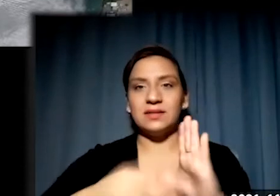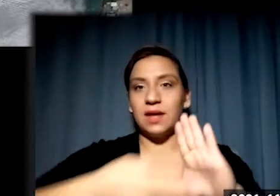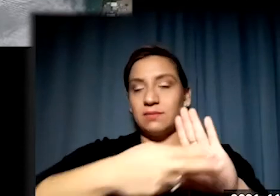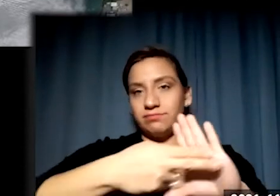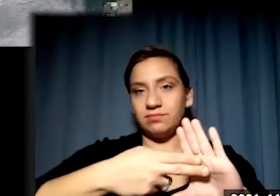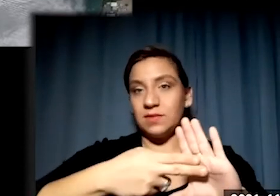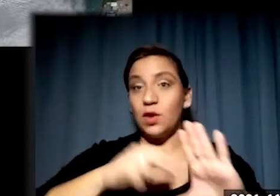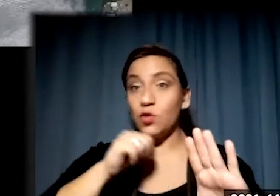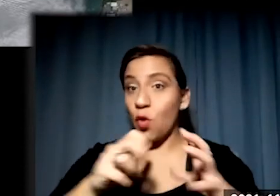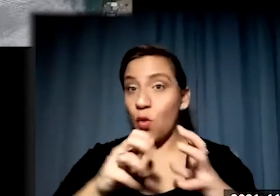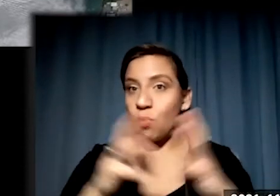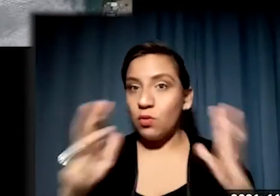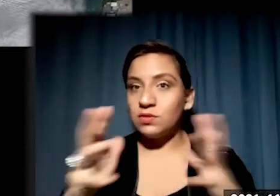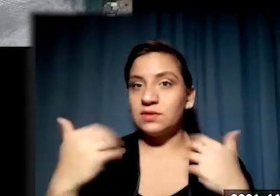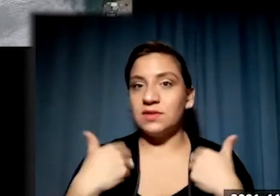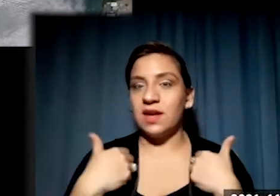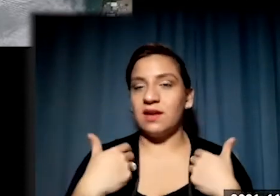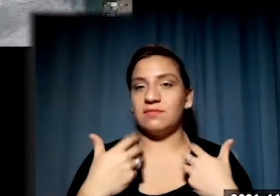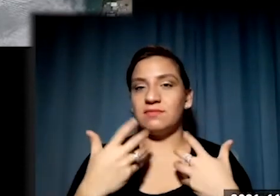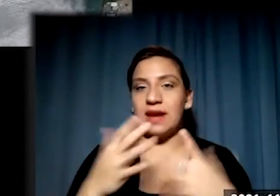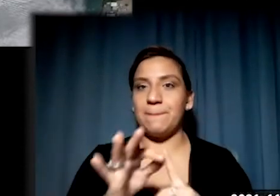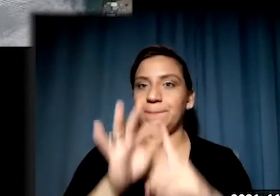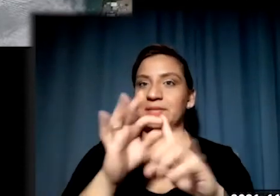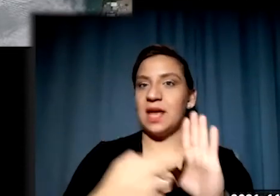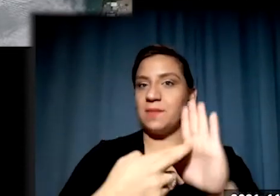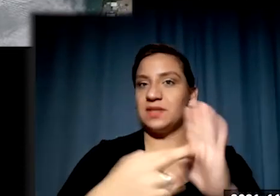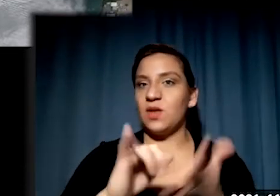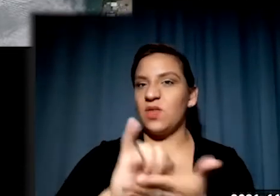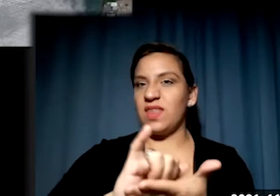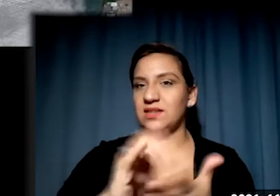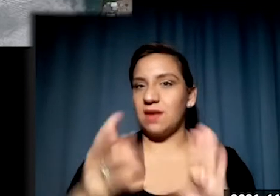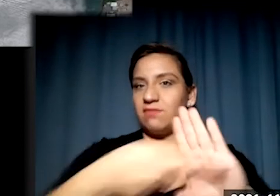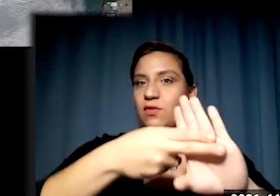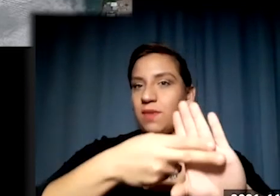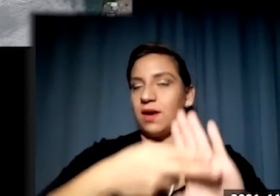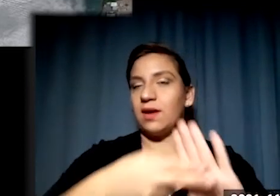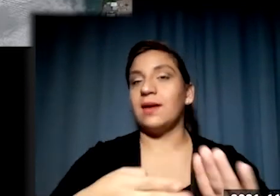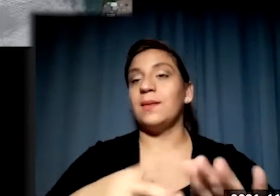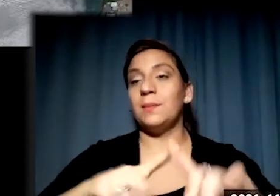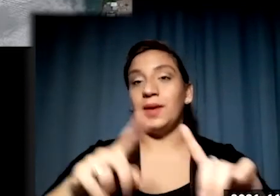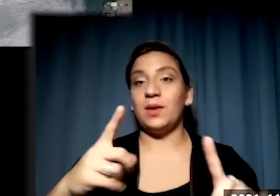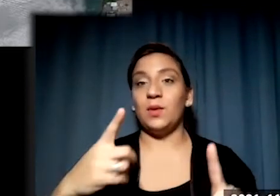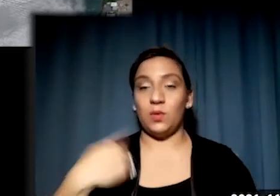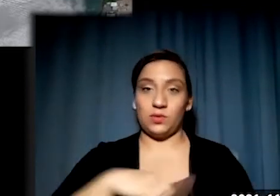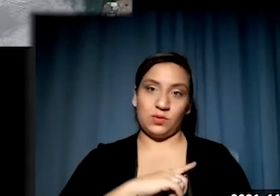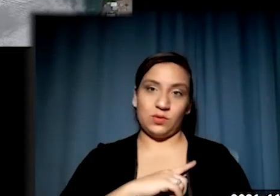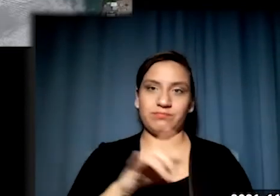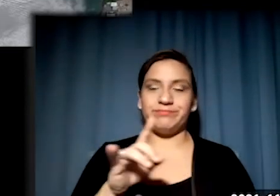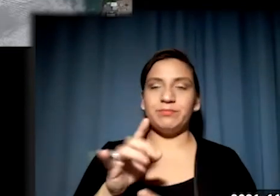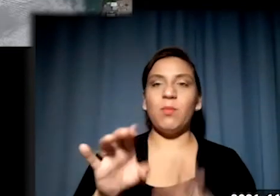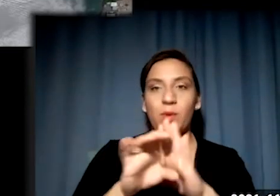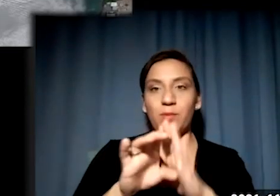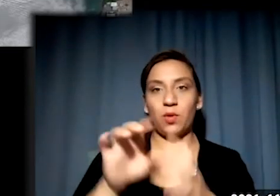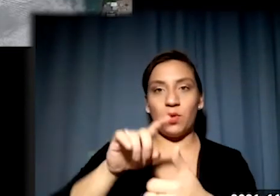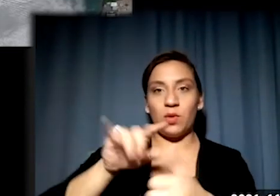fashion. Some of us, including architect Rubio and me, some of us want to see the whole